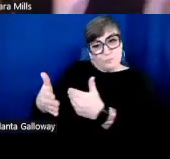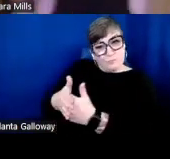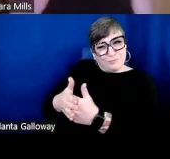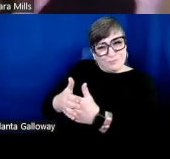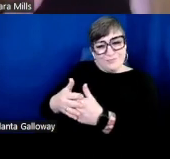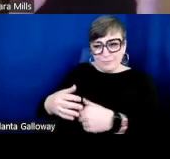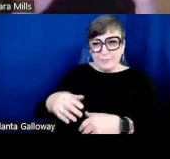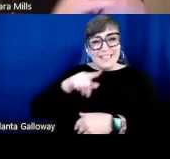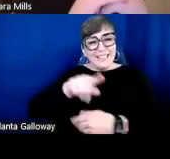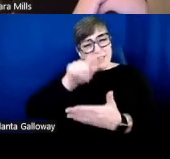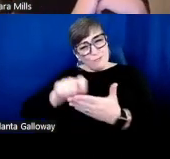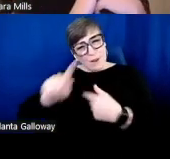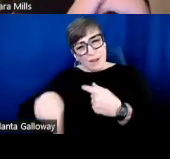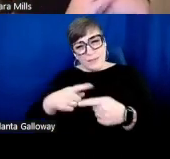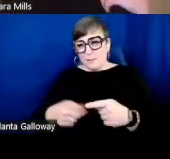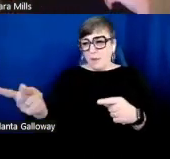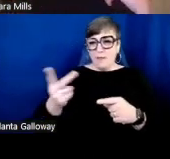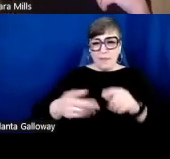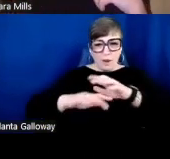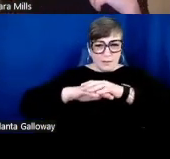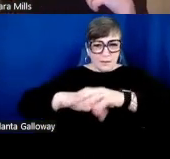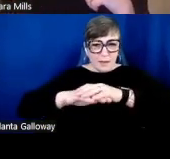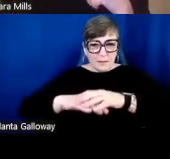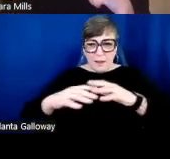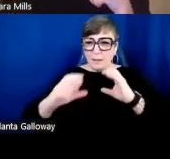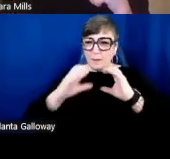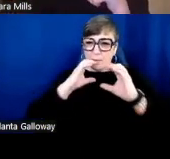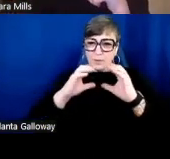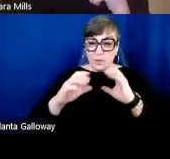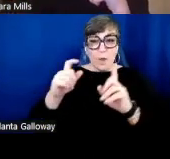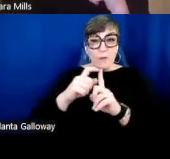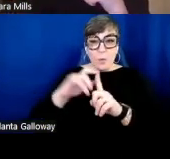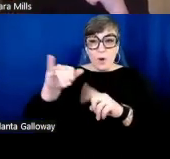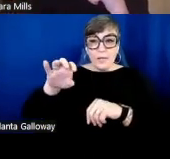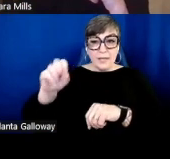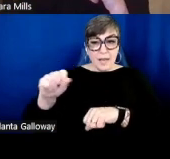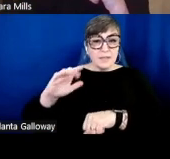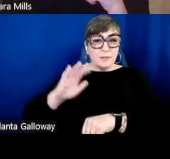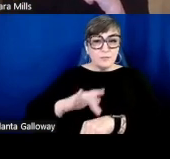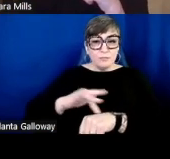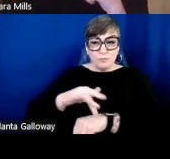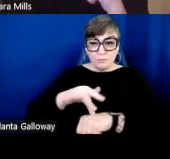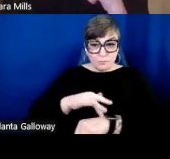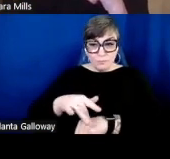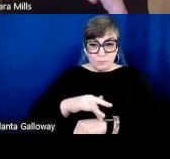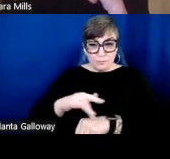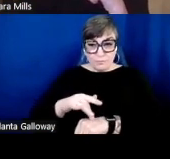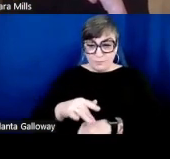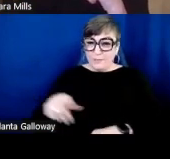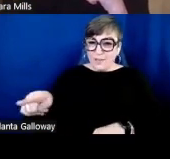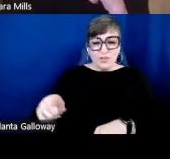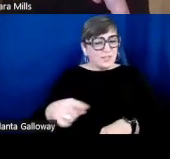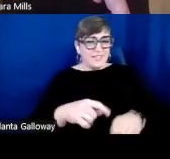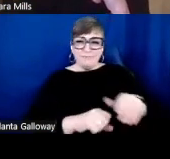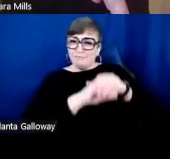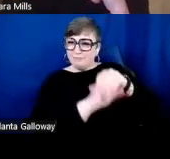he writes about their tactile communication the word yes is an easy one to send by more signals and she sent it if she